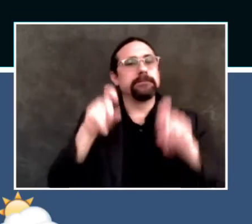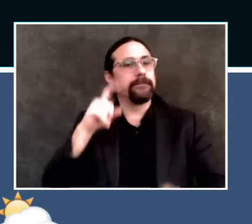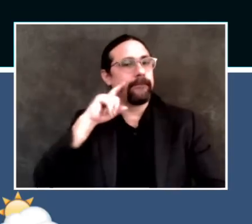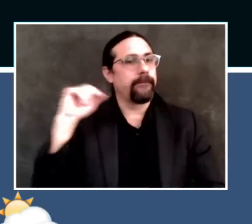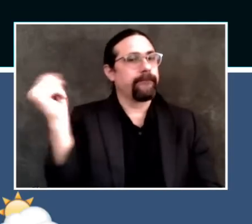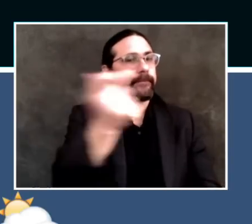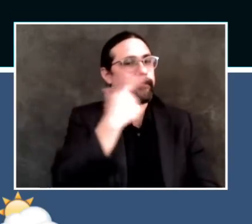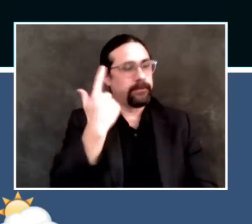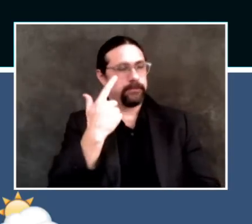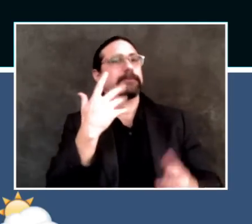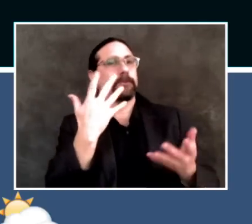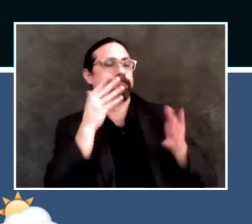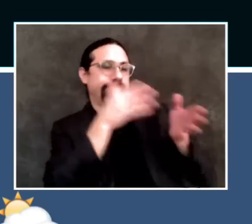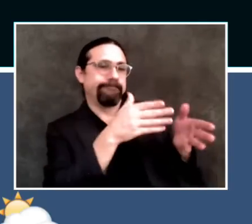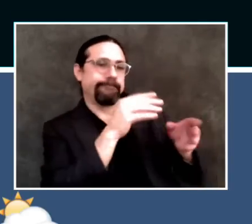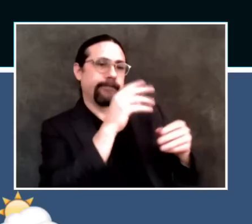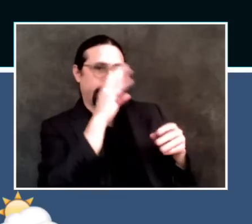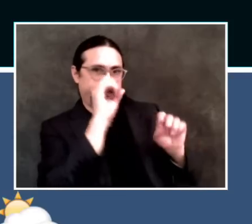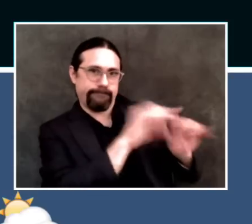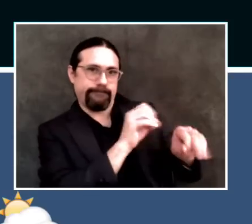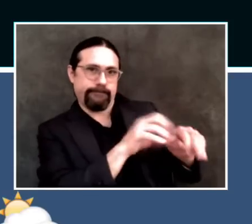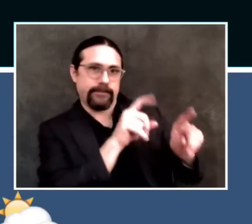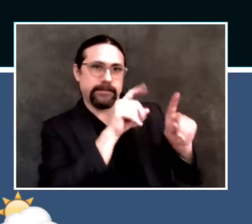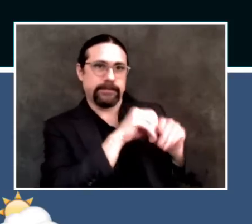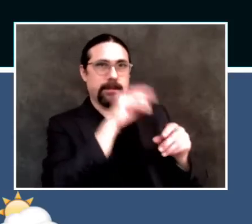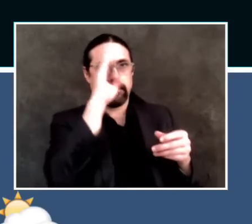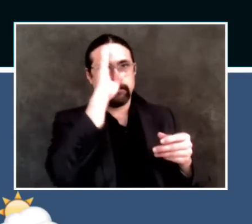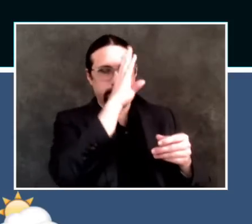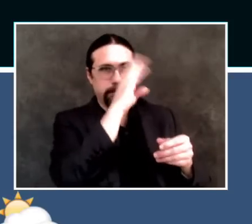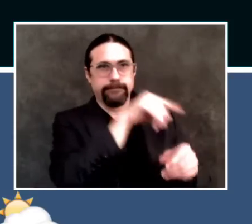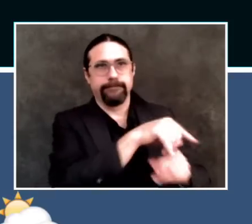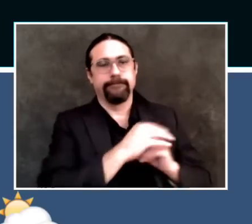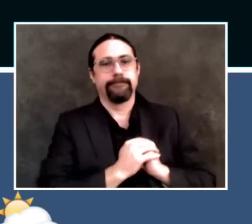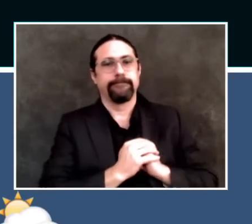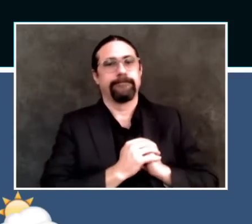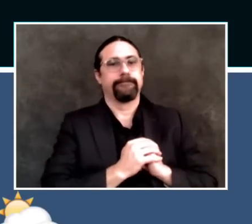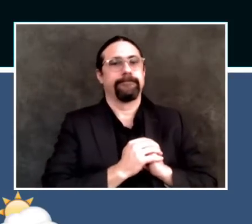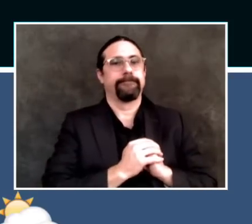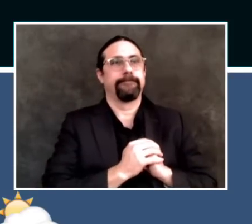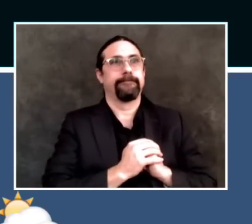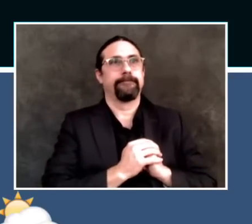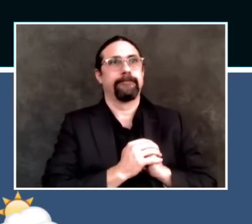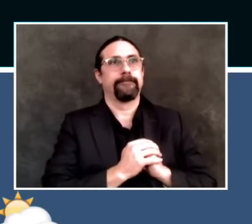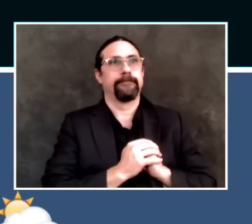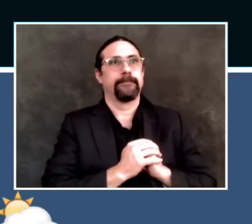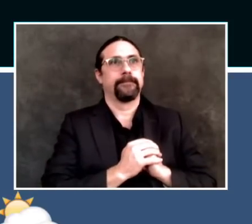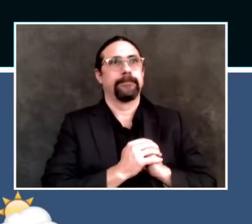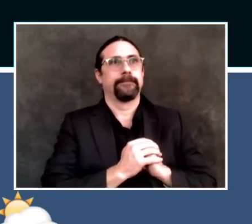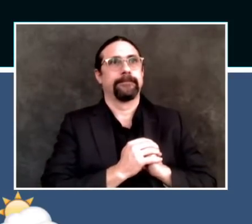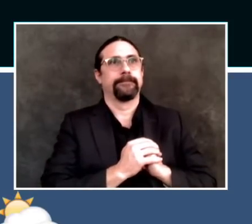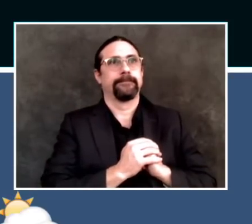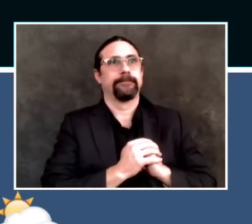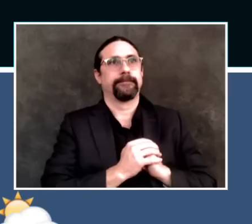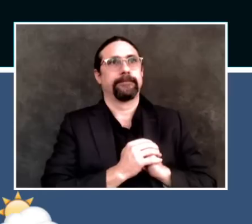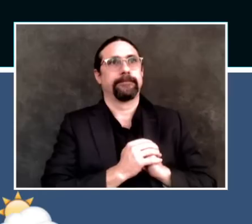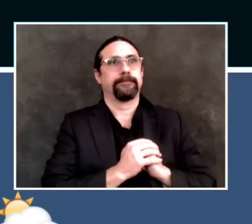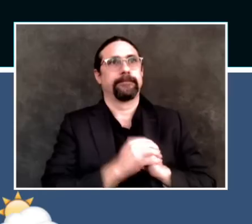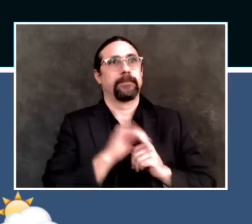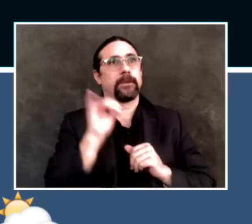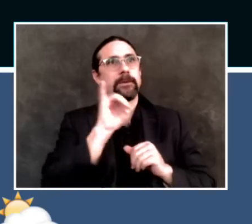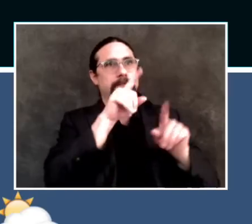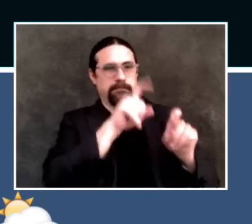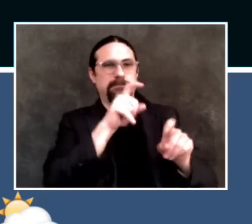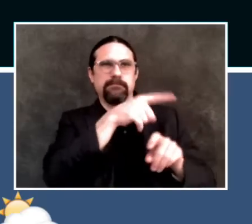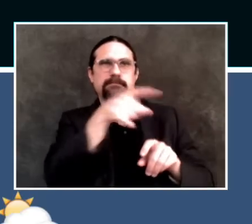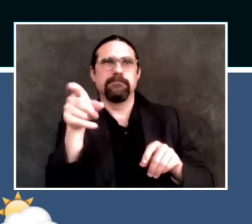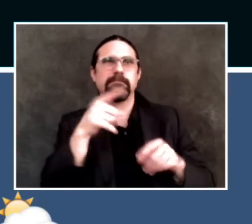workers. Testing to protect them, to know who should be at those hospitals and who shouldn't, to keep them in the game, all